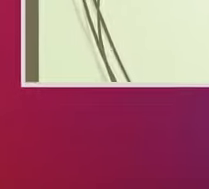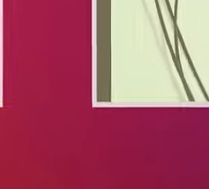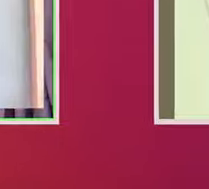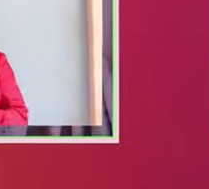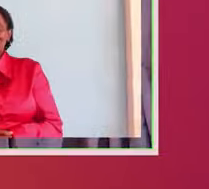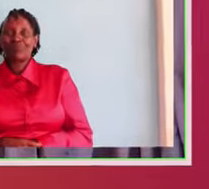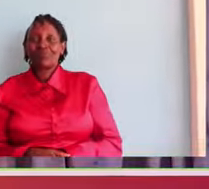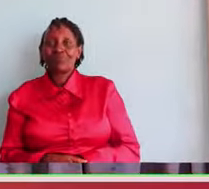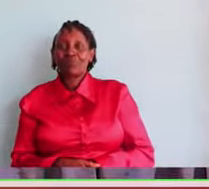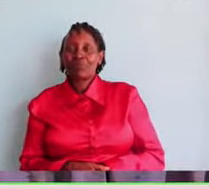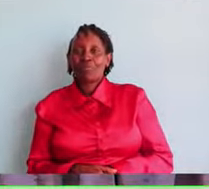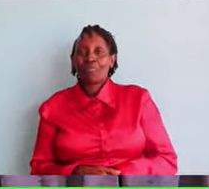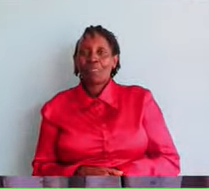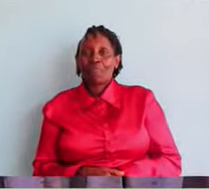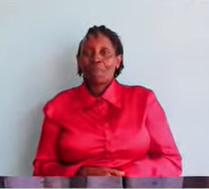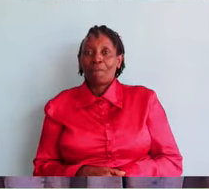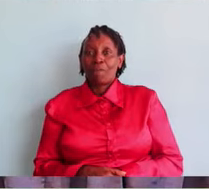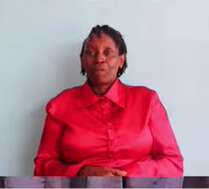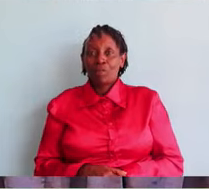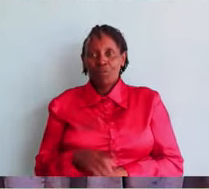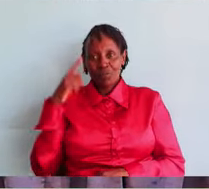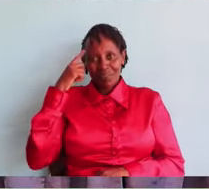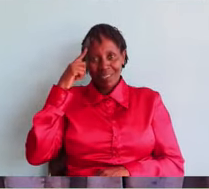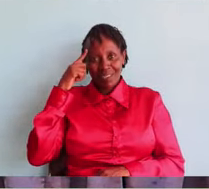a little more.